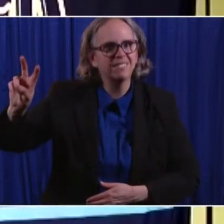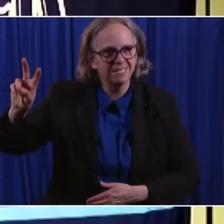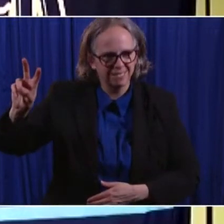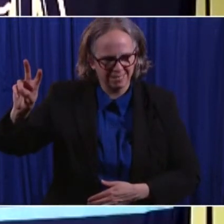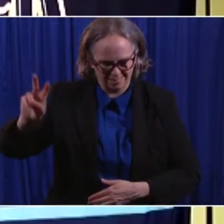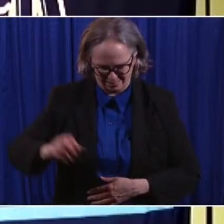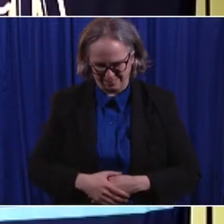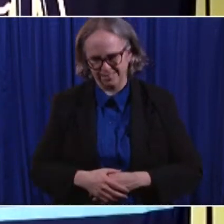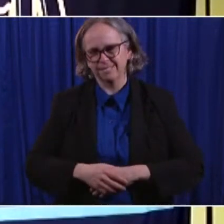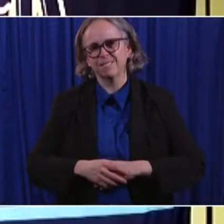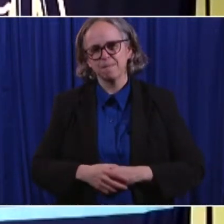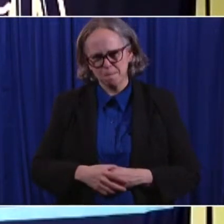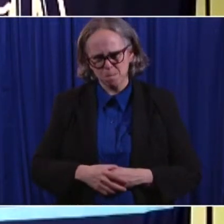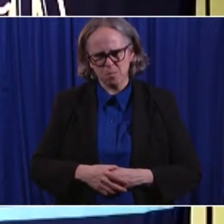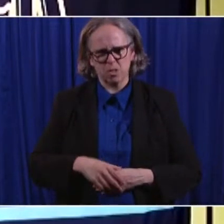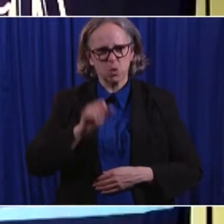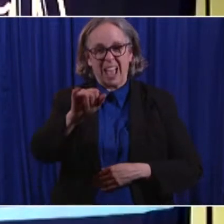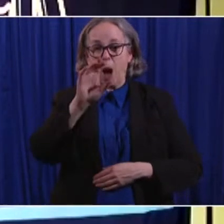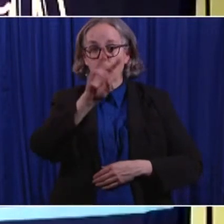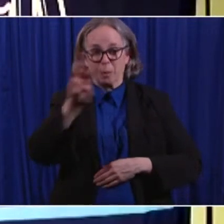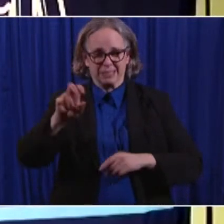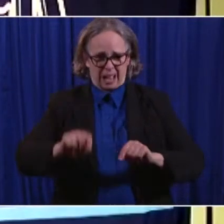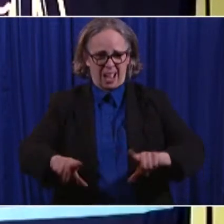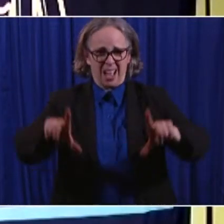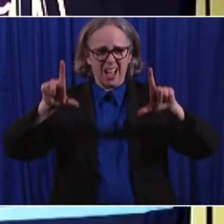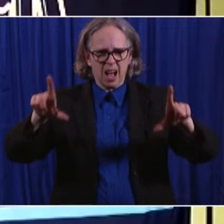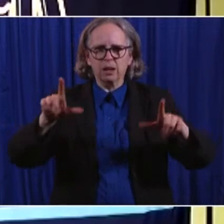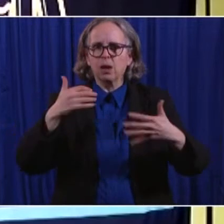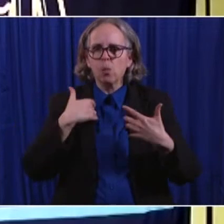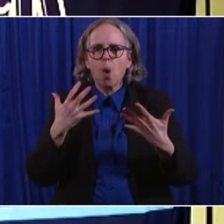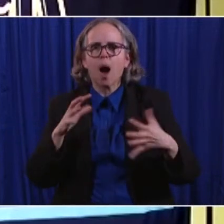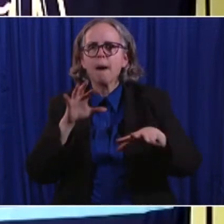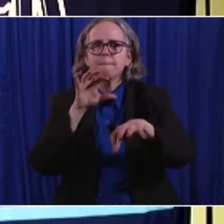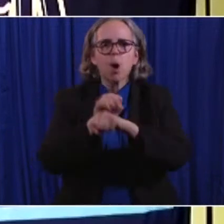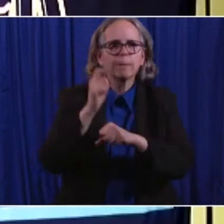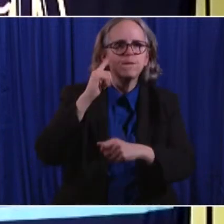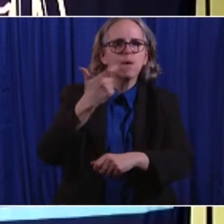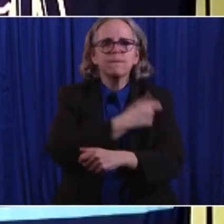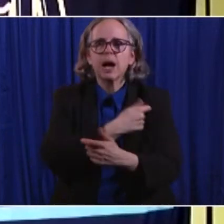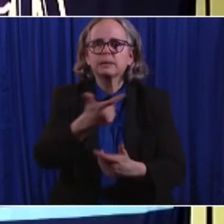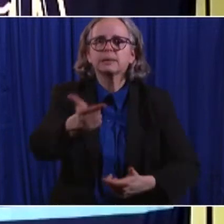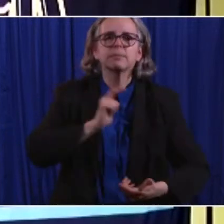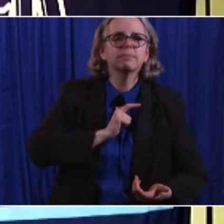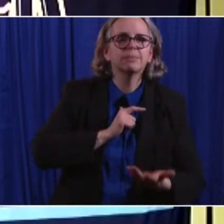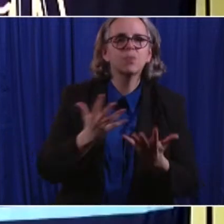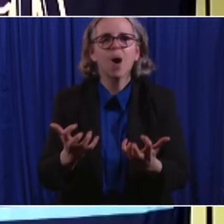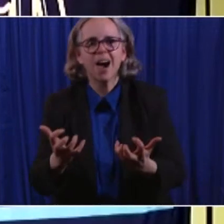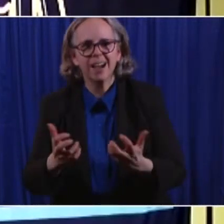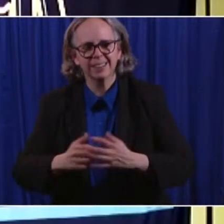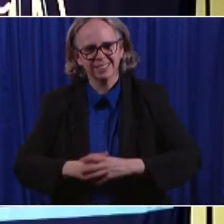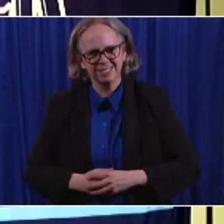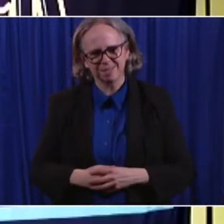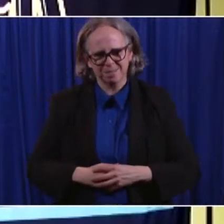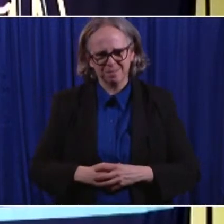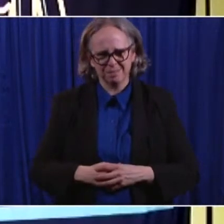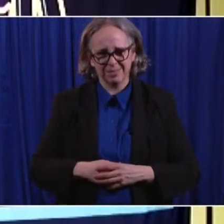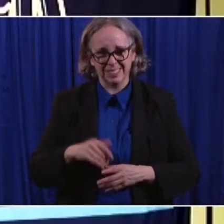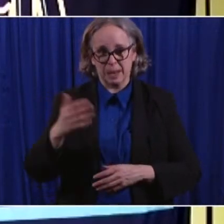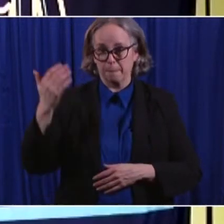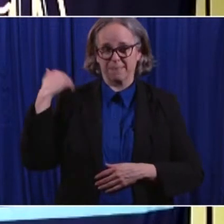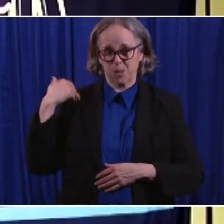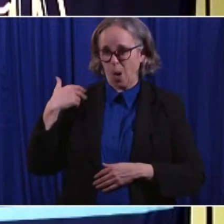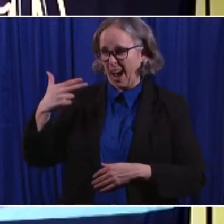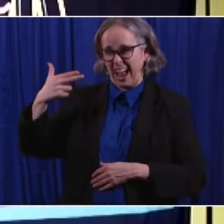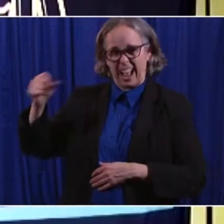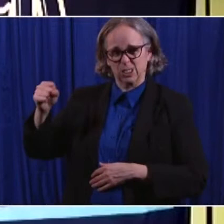I will say that this setting, I want to thank my one of my former high school football coaches and